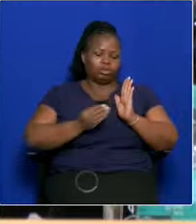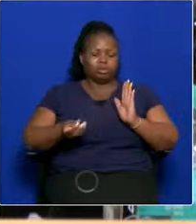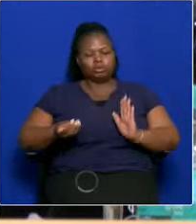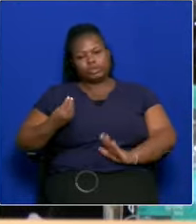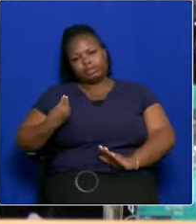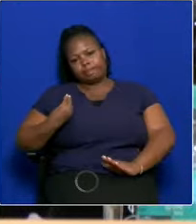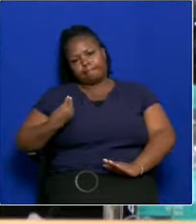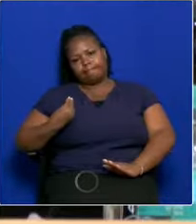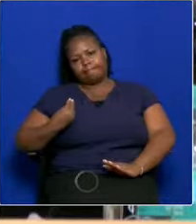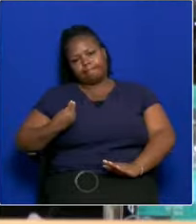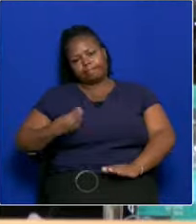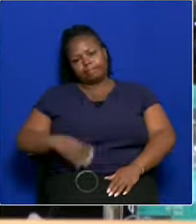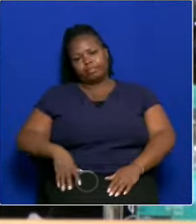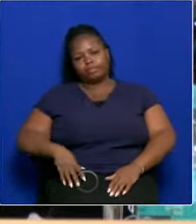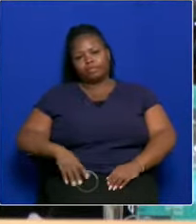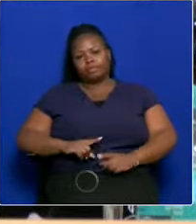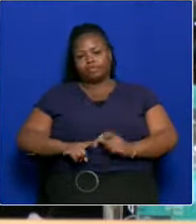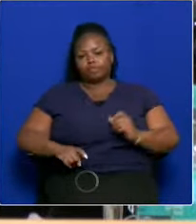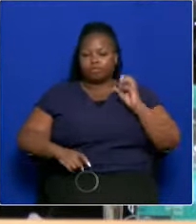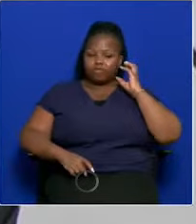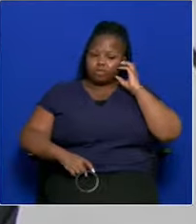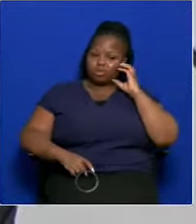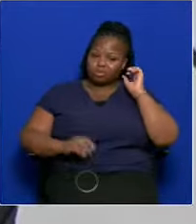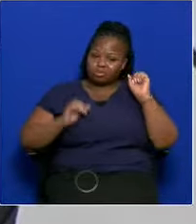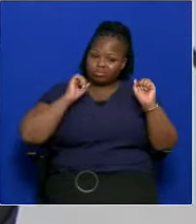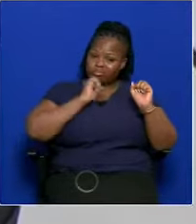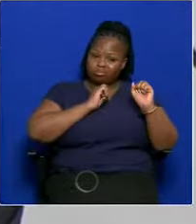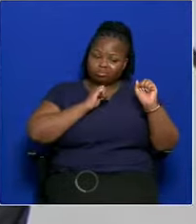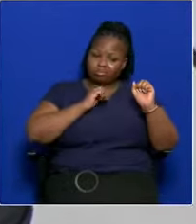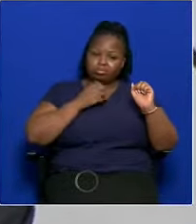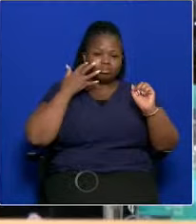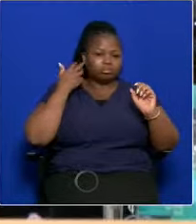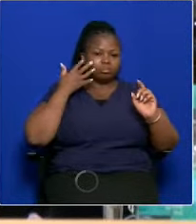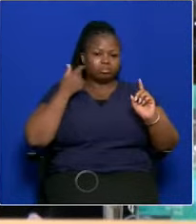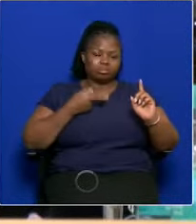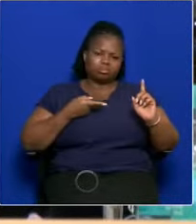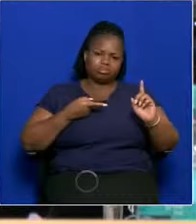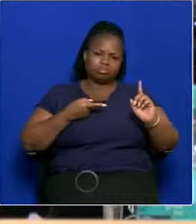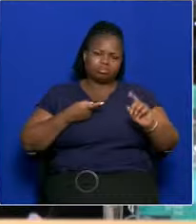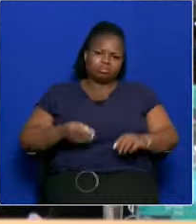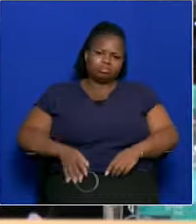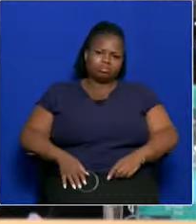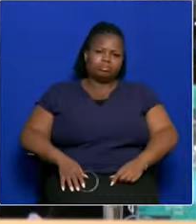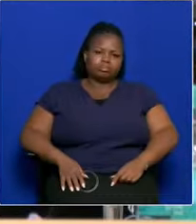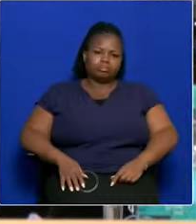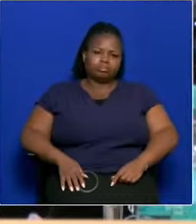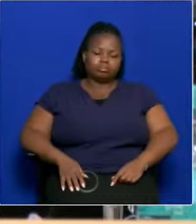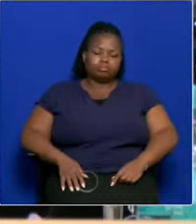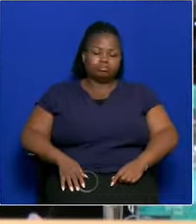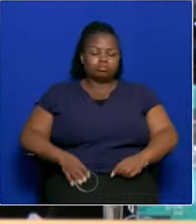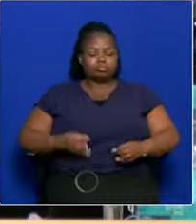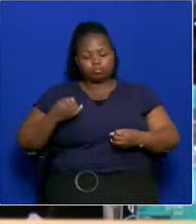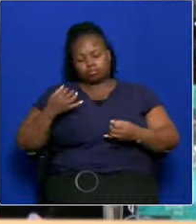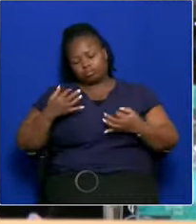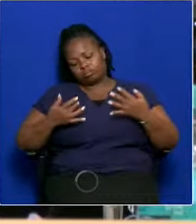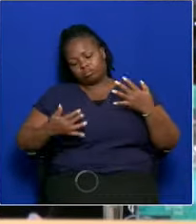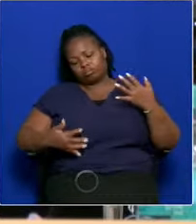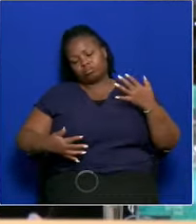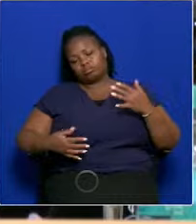from Mr. Matlala's phone. Yes. And if you scroll to page 2,